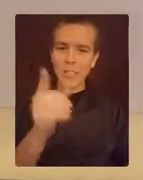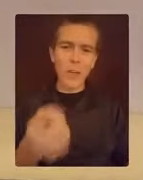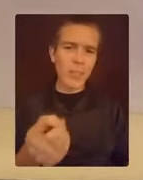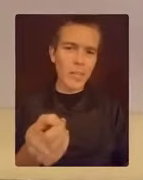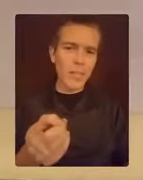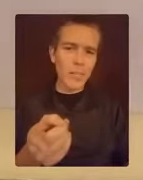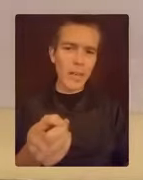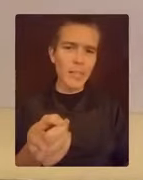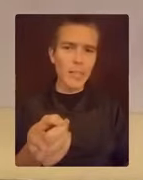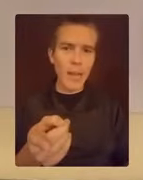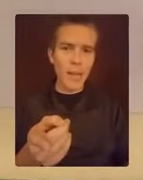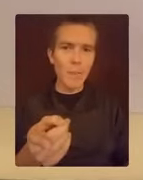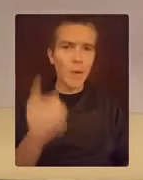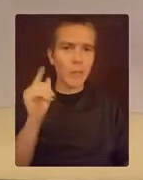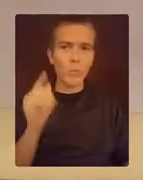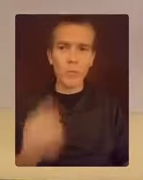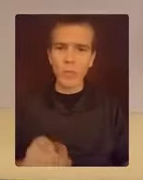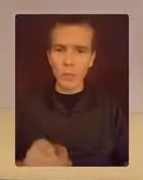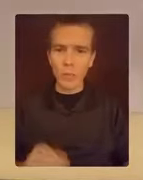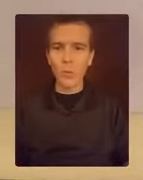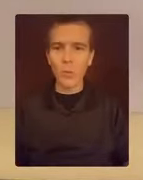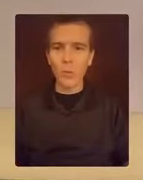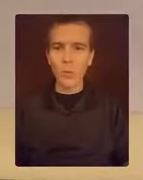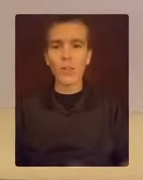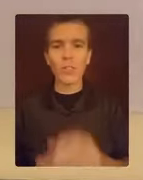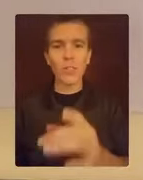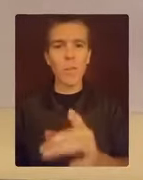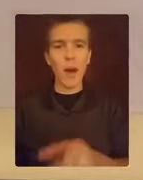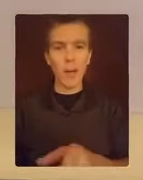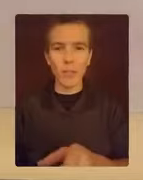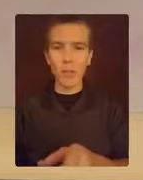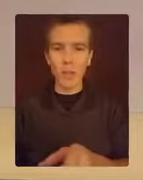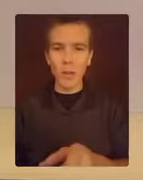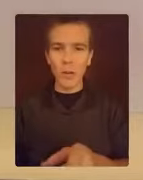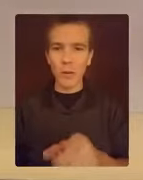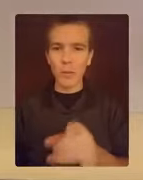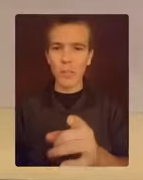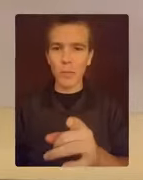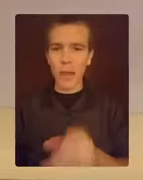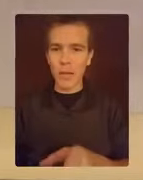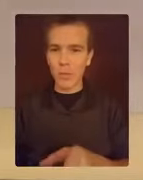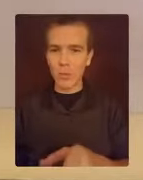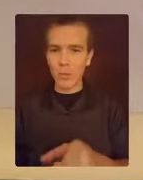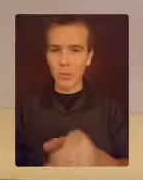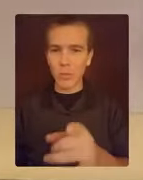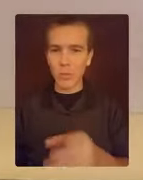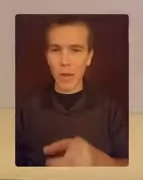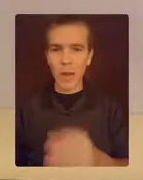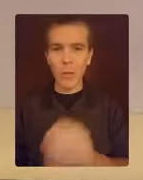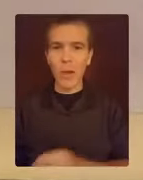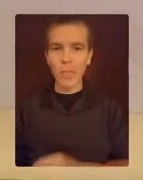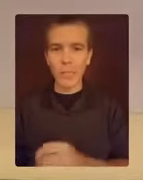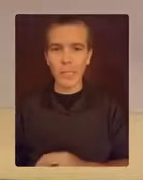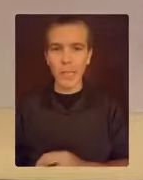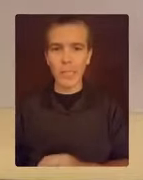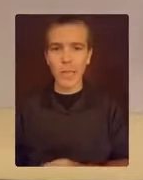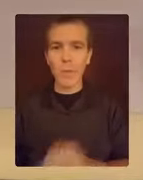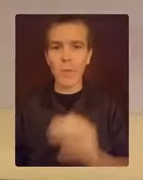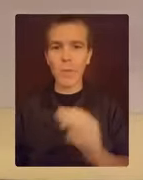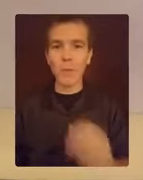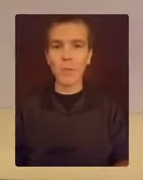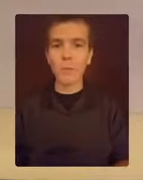actually know how to say this guy's name, but he's really cool. Paul Sabaj or Sabaj. I don't know how to say his